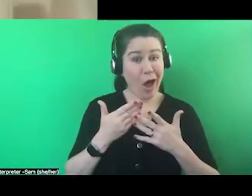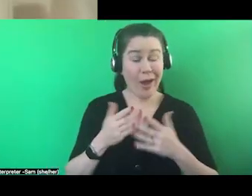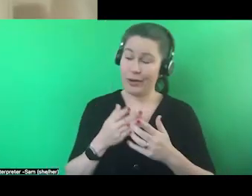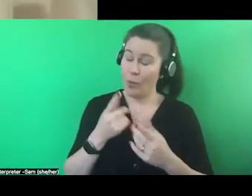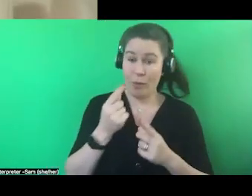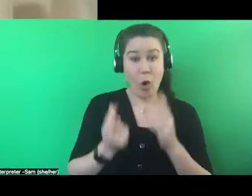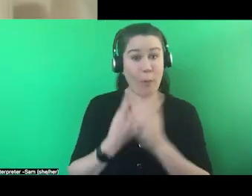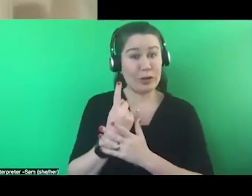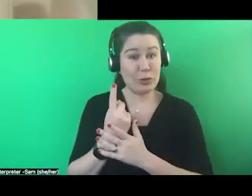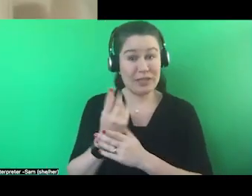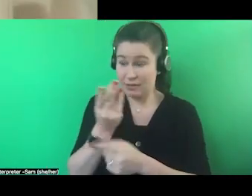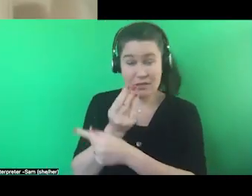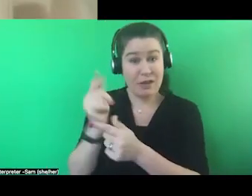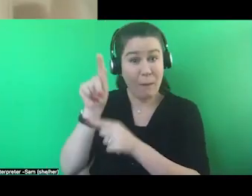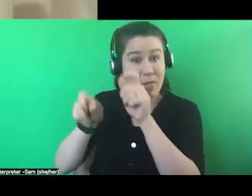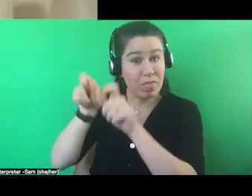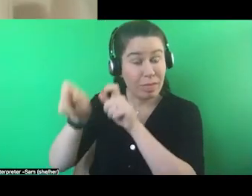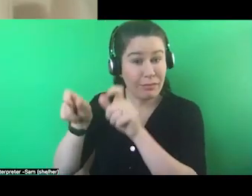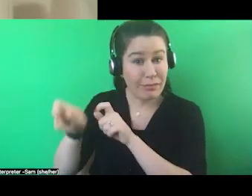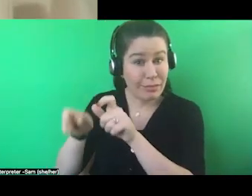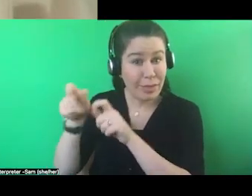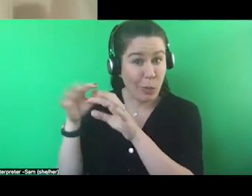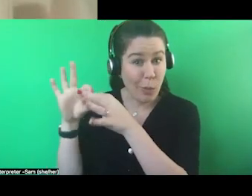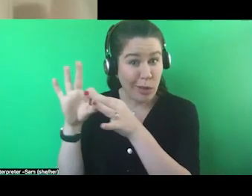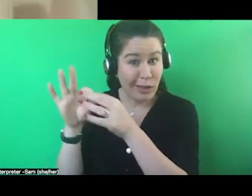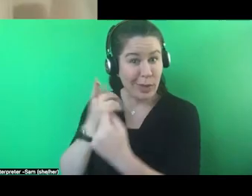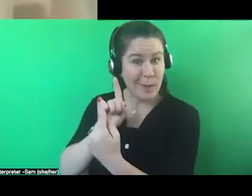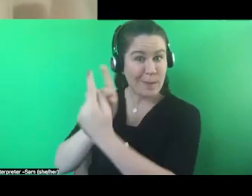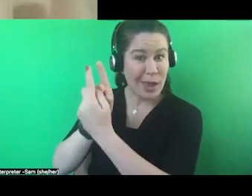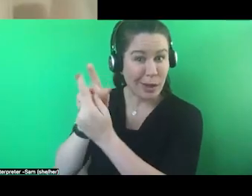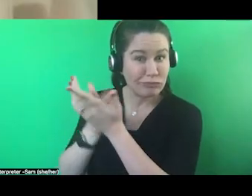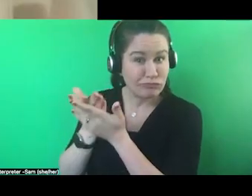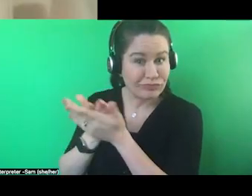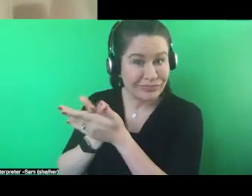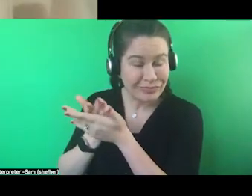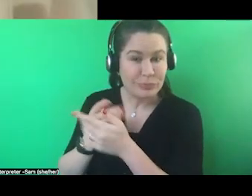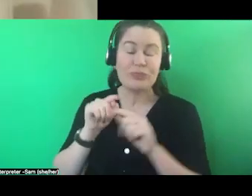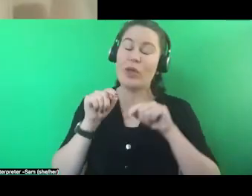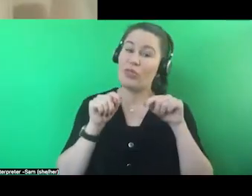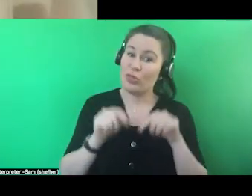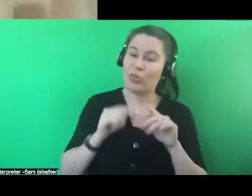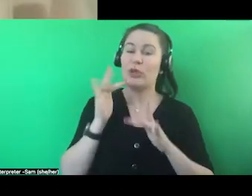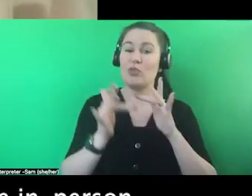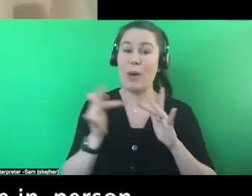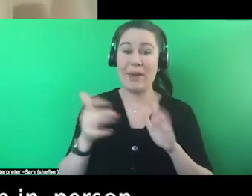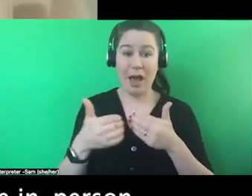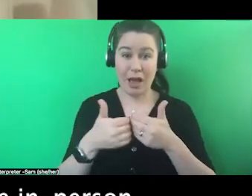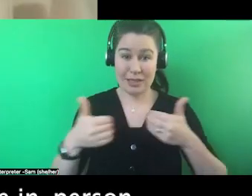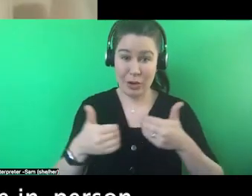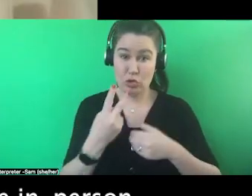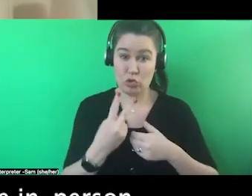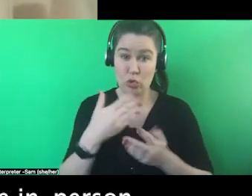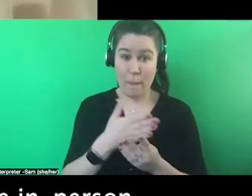the protagonists of this edition. The webinar is divided into 2 parts. The